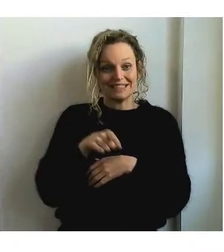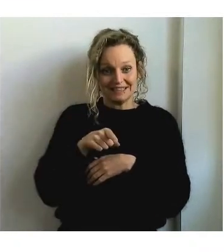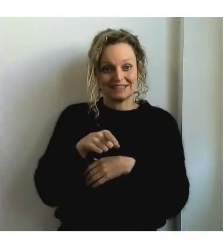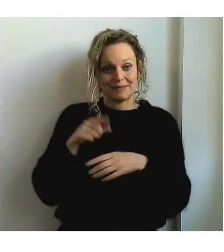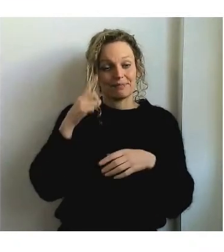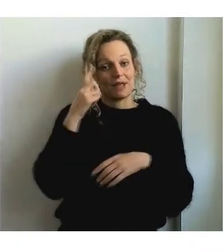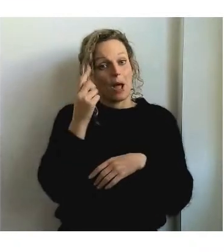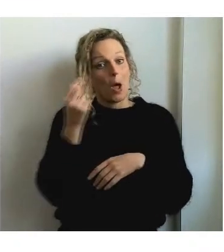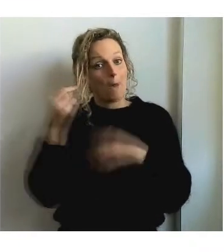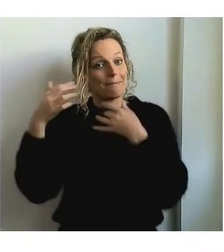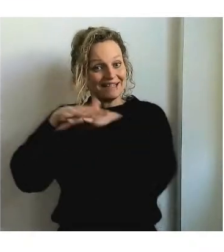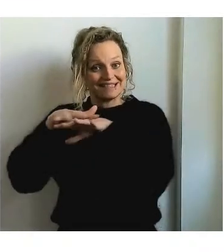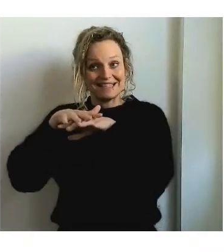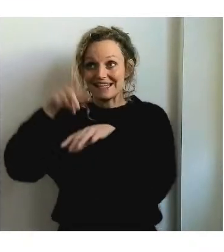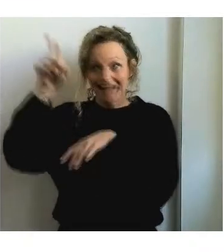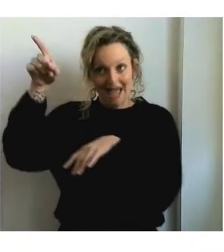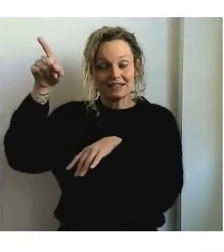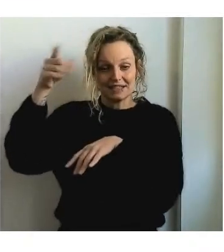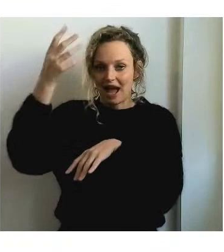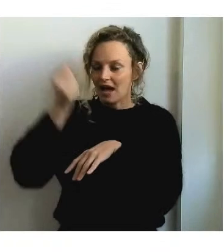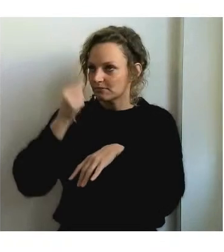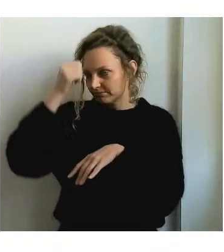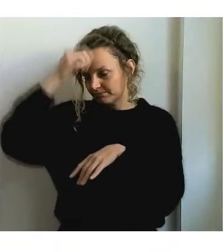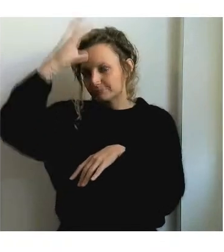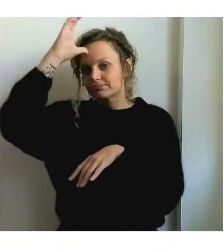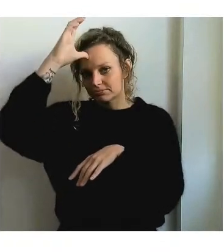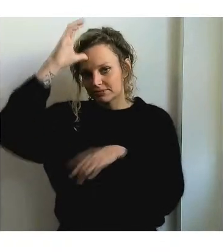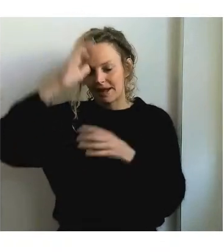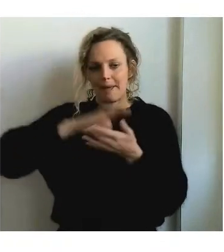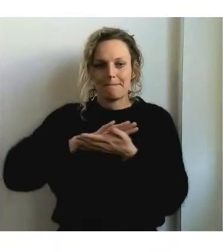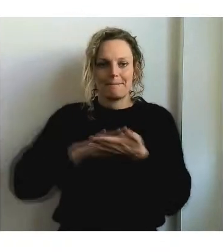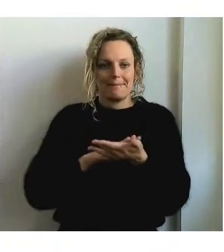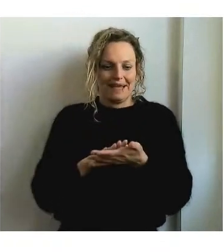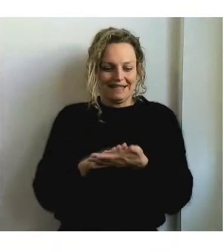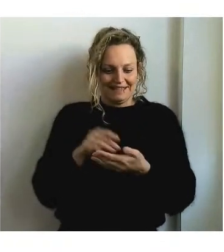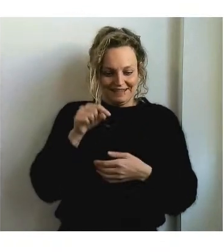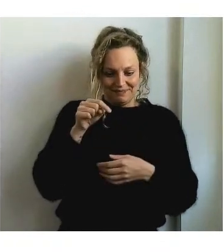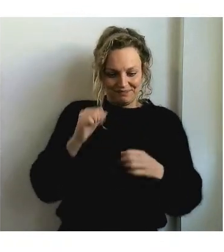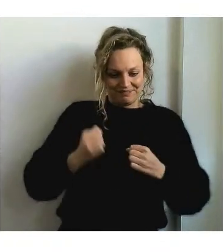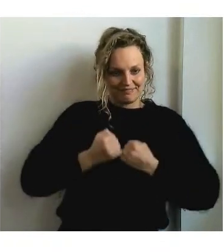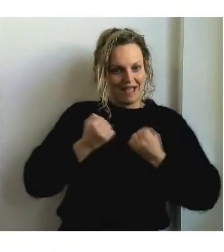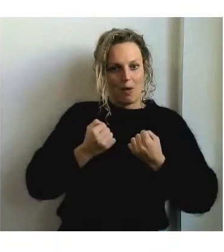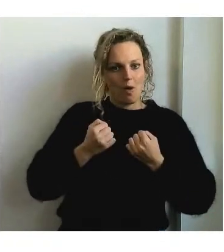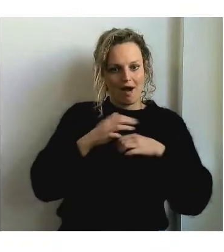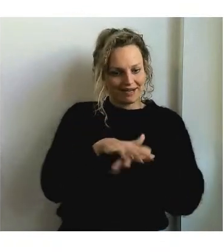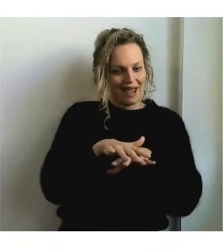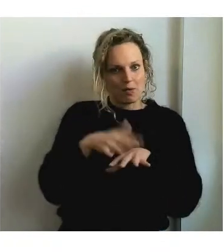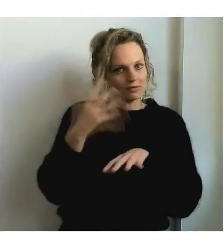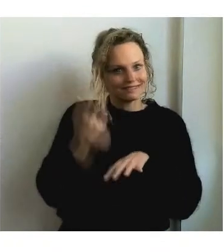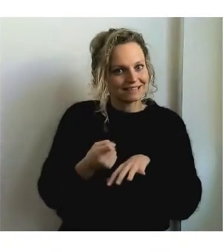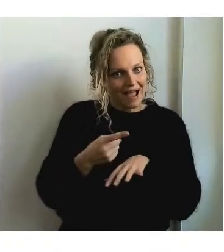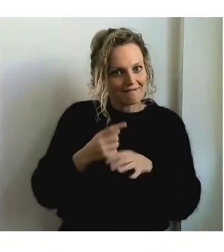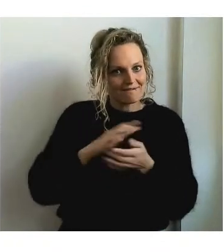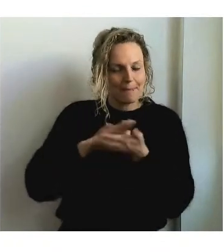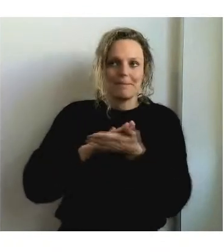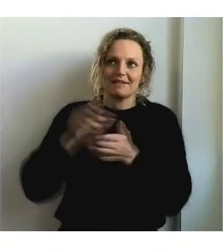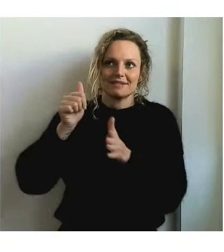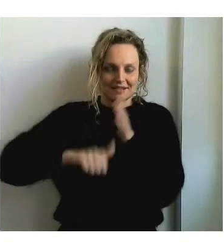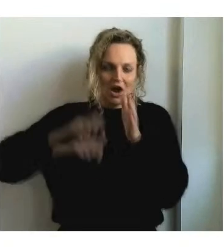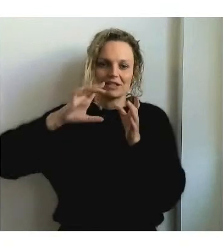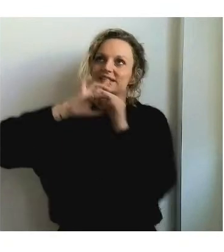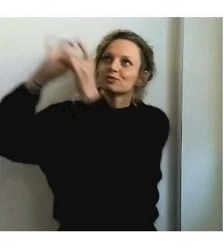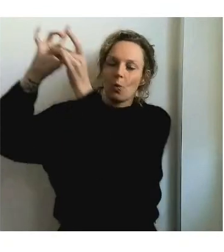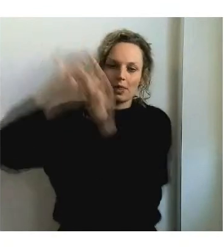Things Foundation doesn't. So that was the kind of a start of a great collaboration there as well. And whilst Good Things